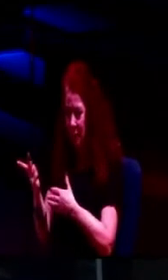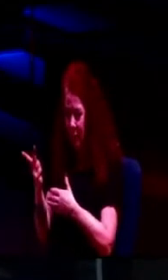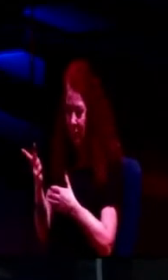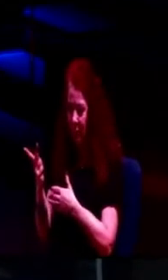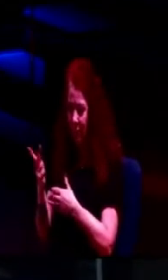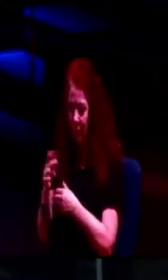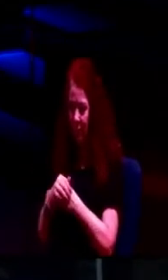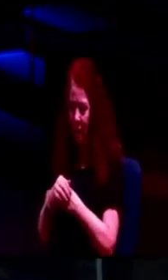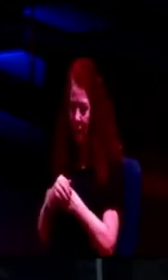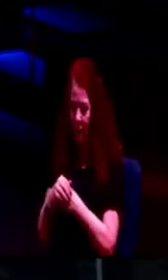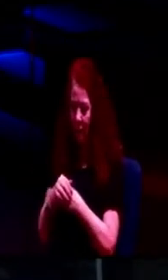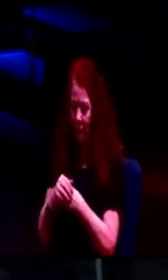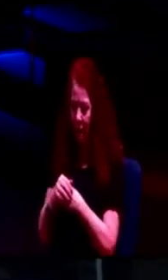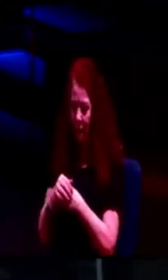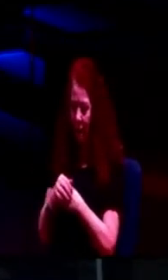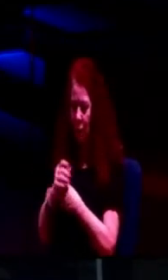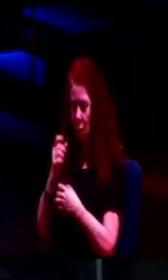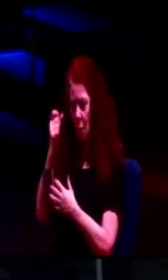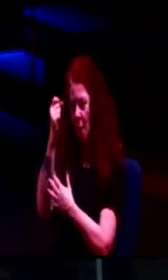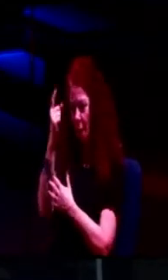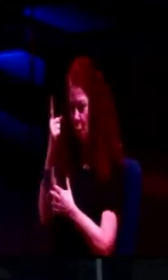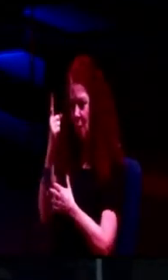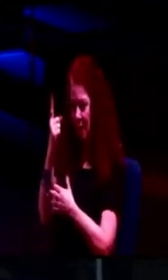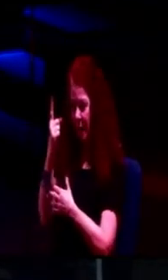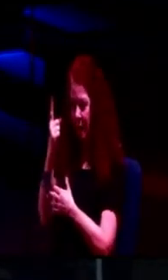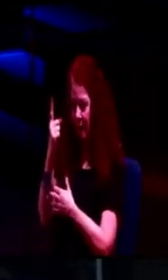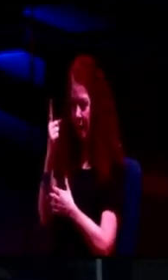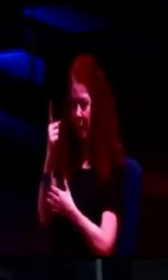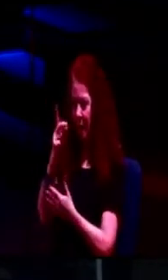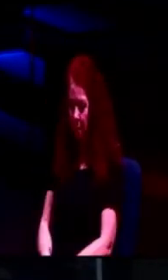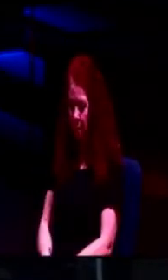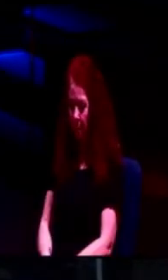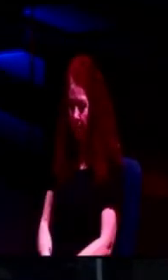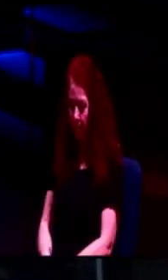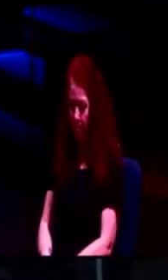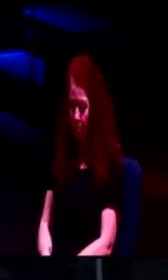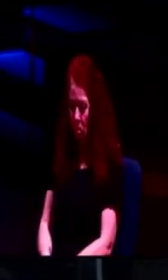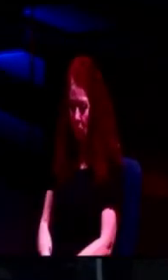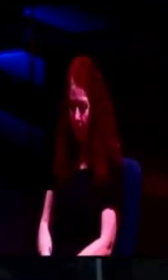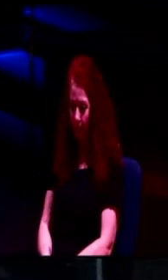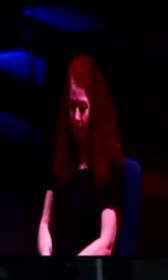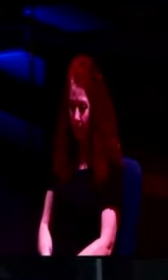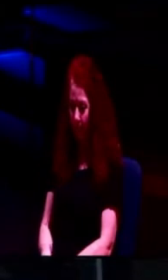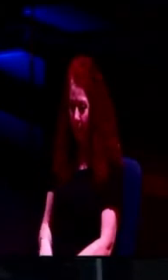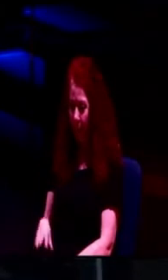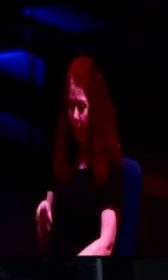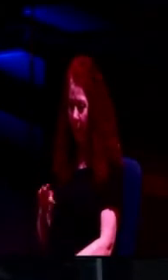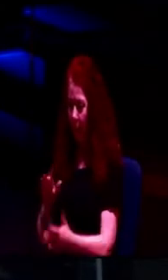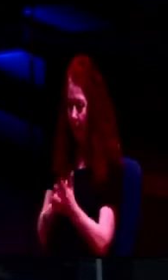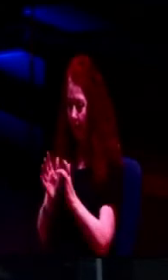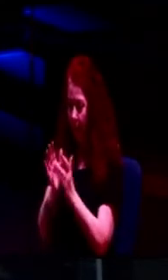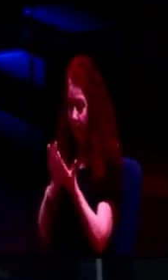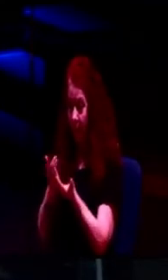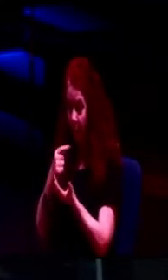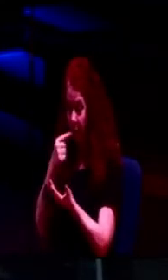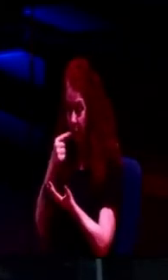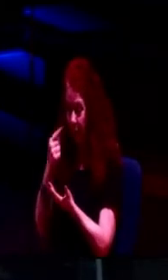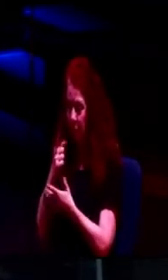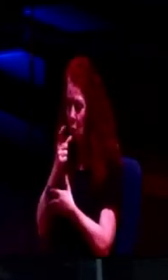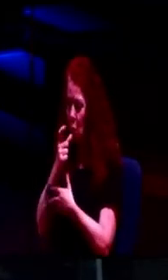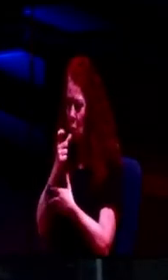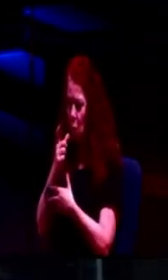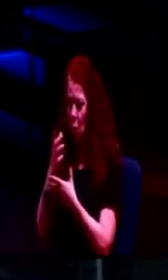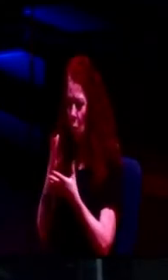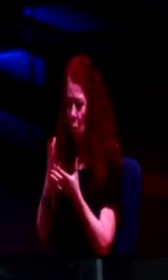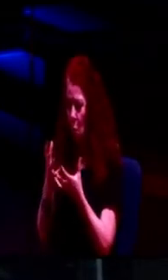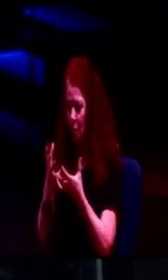you placing value in this kingdom or in his kingdom? Mark chapter 8 says this, for whoever wants to save their life will lose